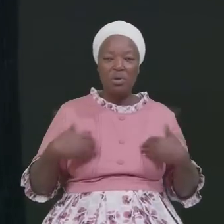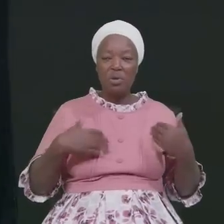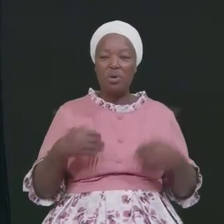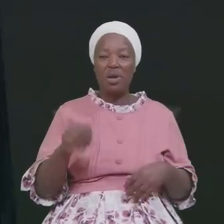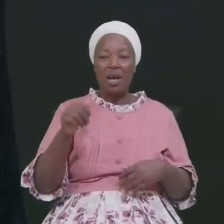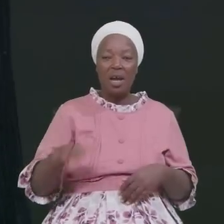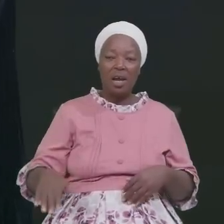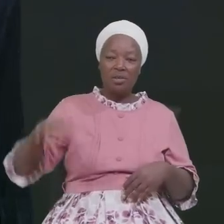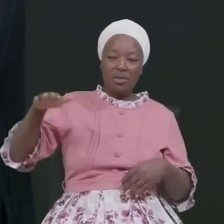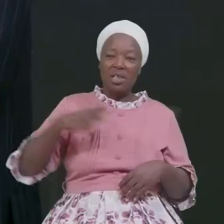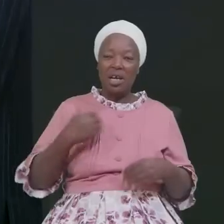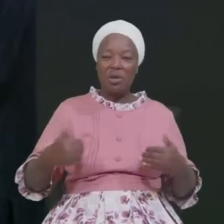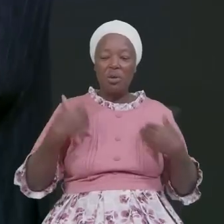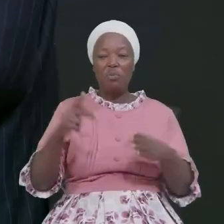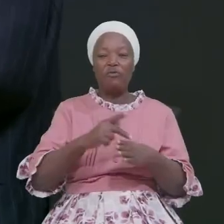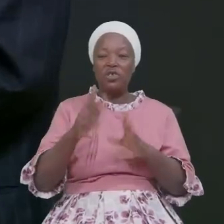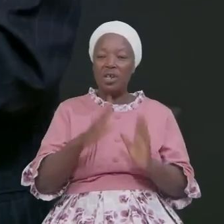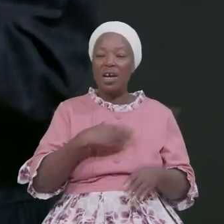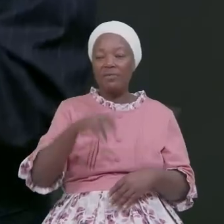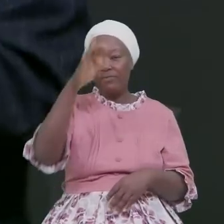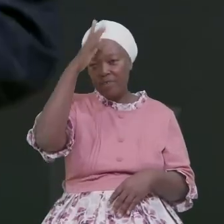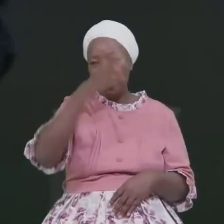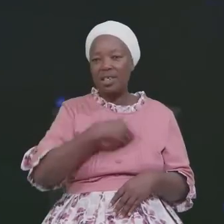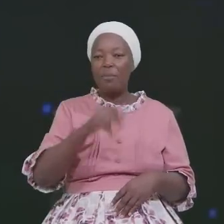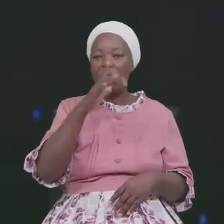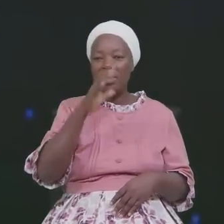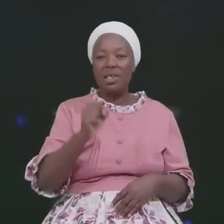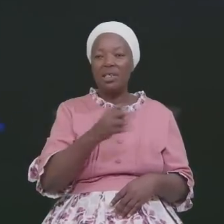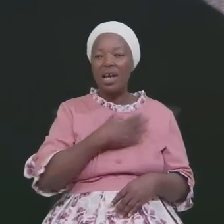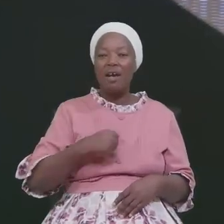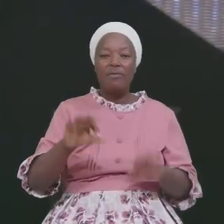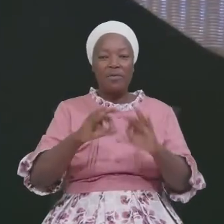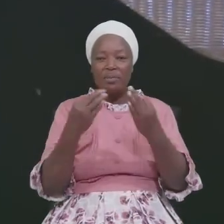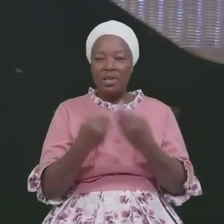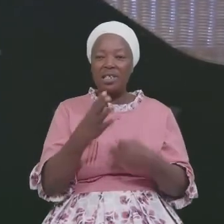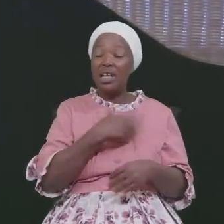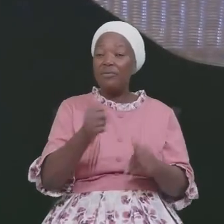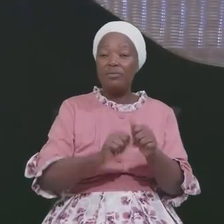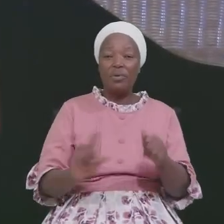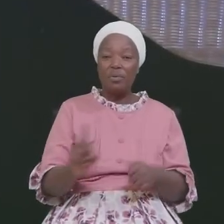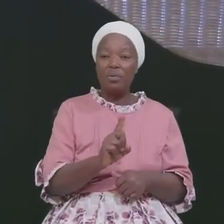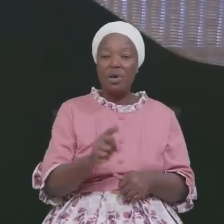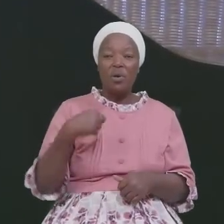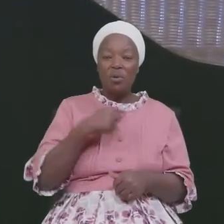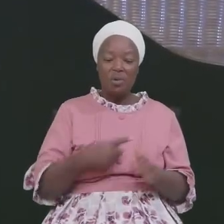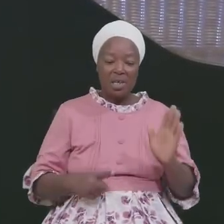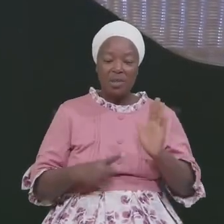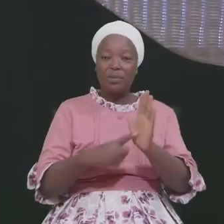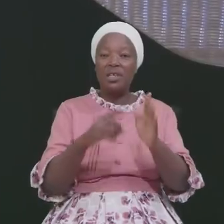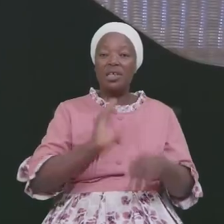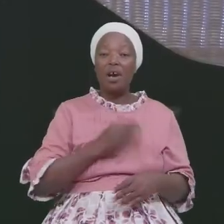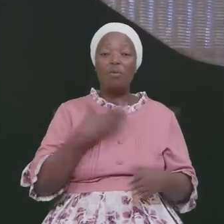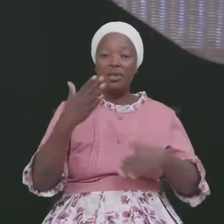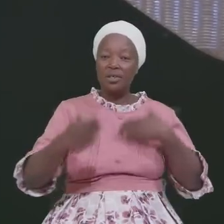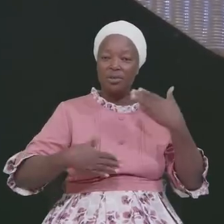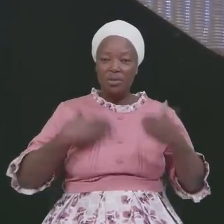young professionals and the fathers and the mothers and the families, everyone, we express our